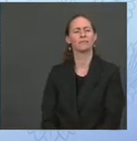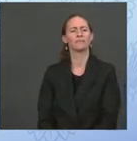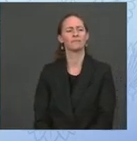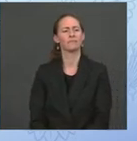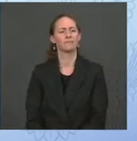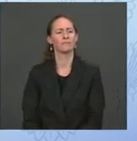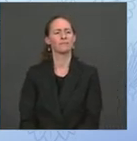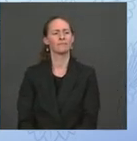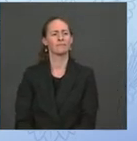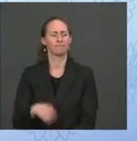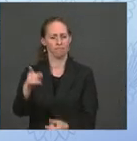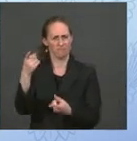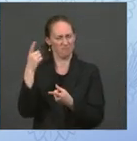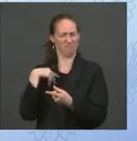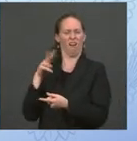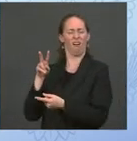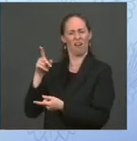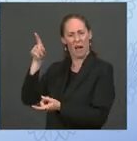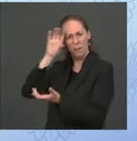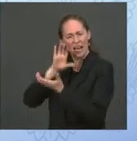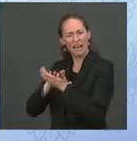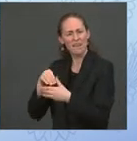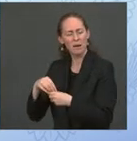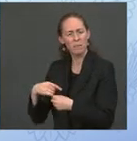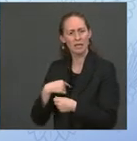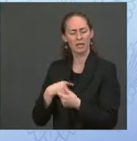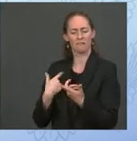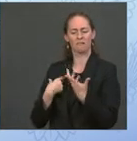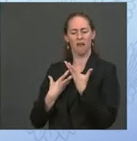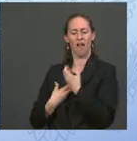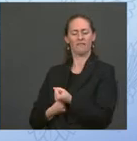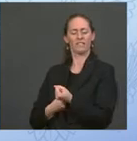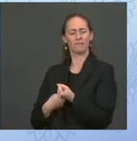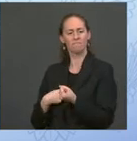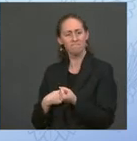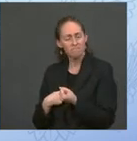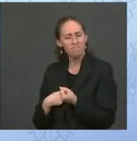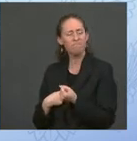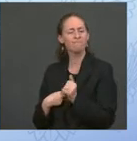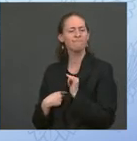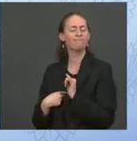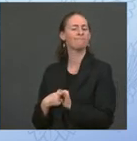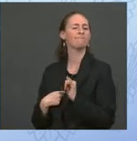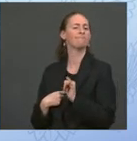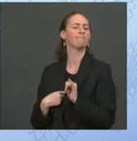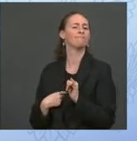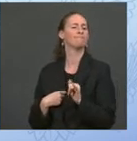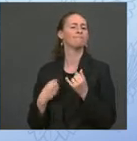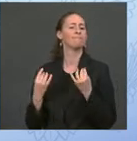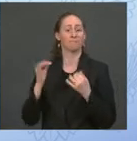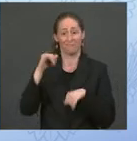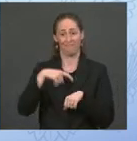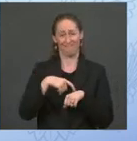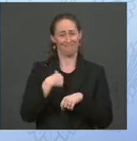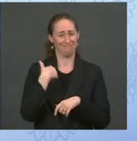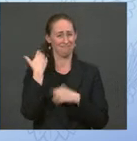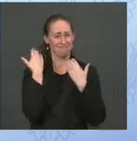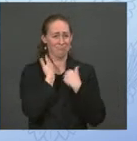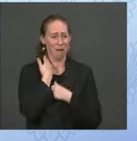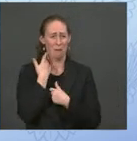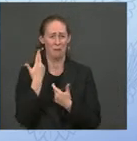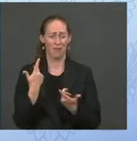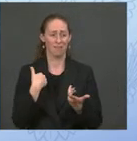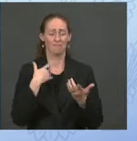me that he gave me confidence in myself. With a kid with no money, coming from a middle-class